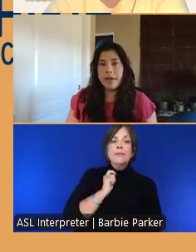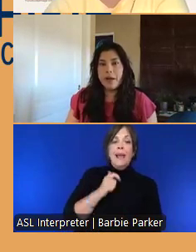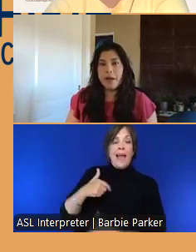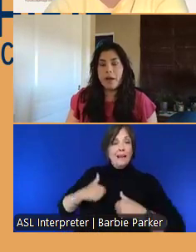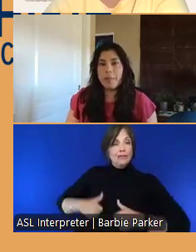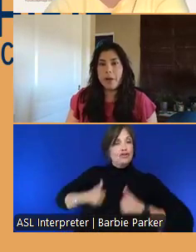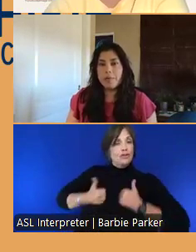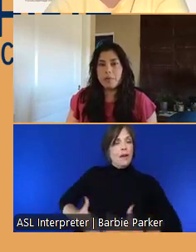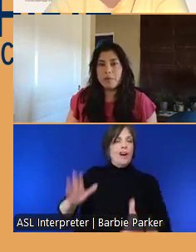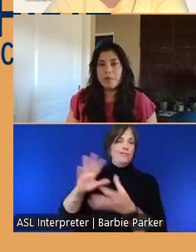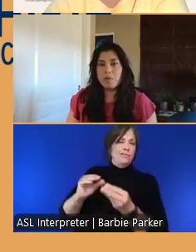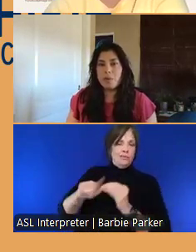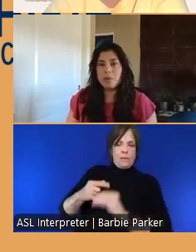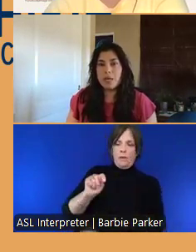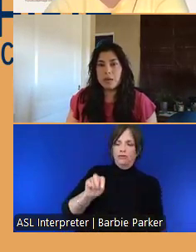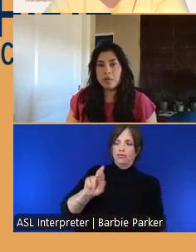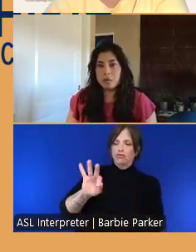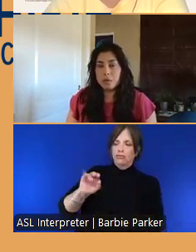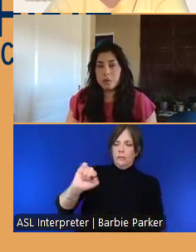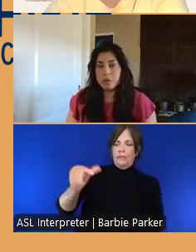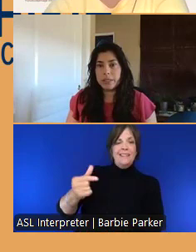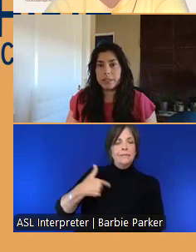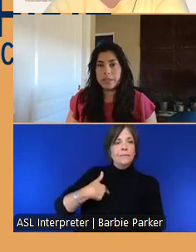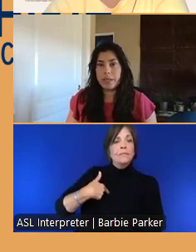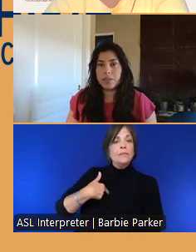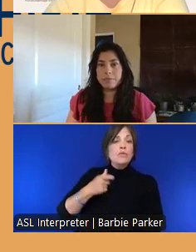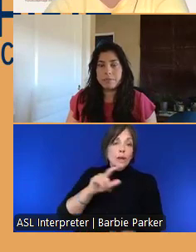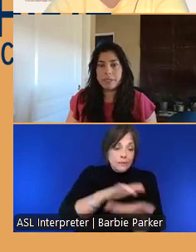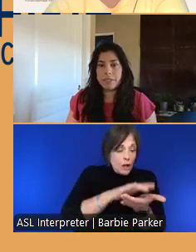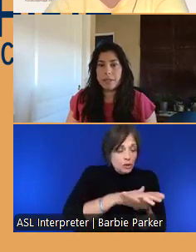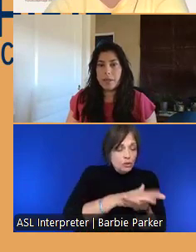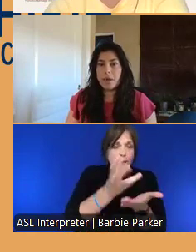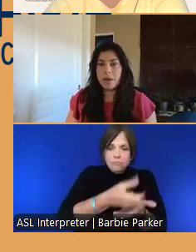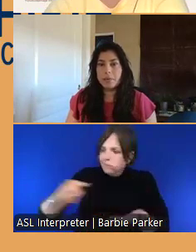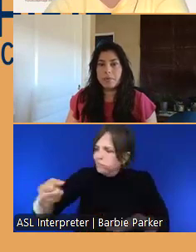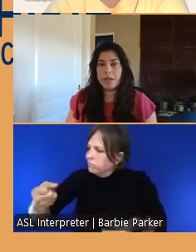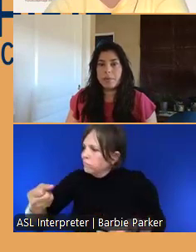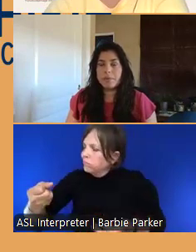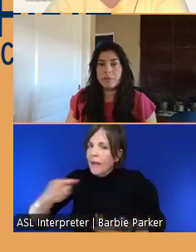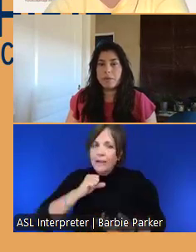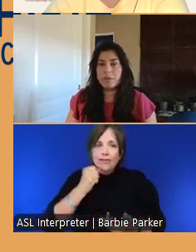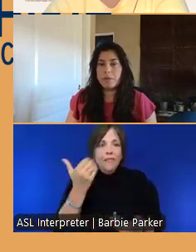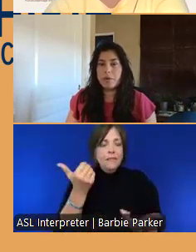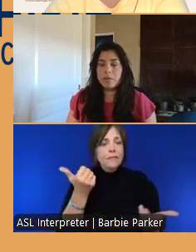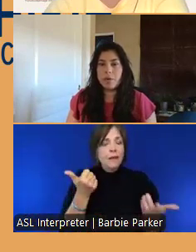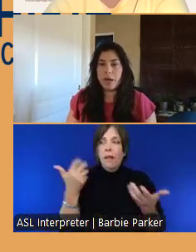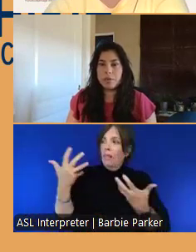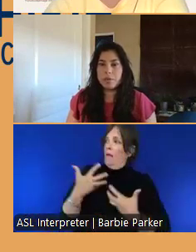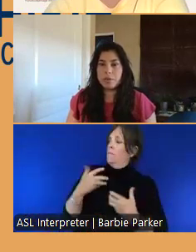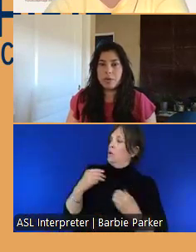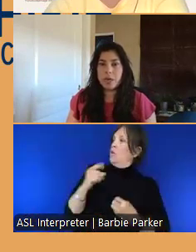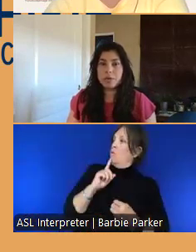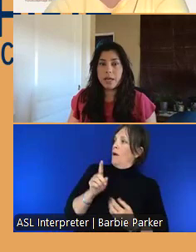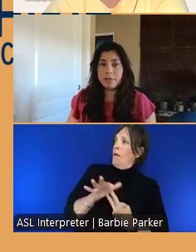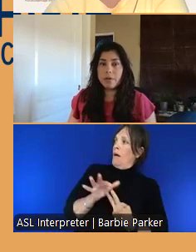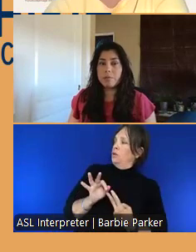survivor. I was also, taken out of school at the age of 15. So that left me with no real